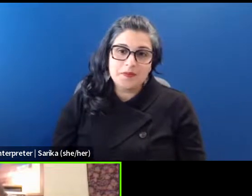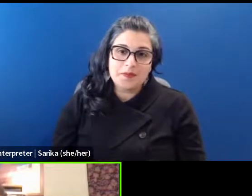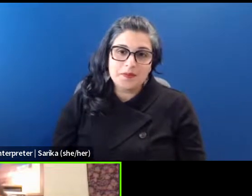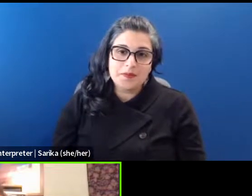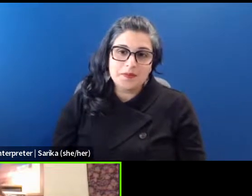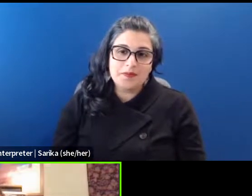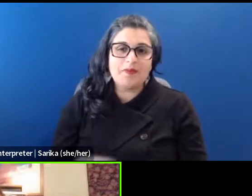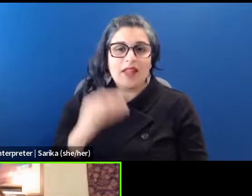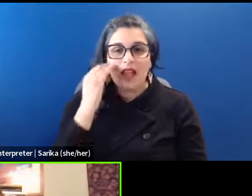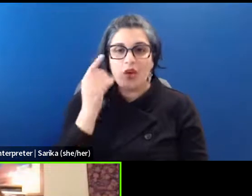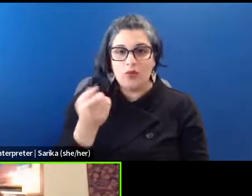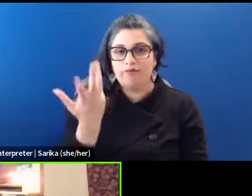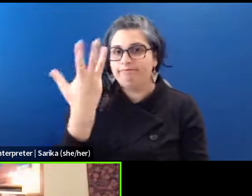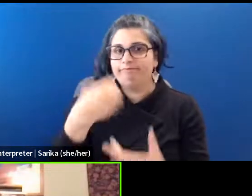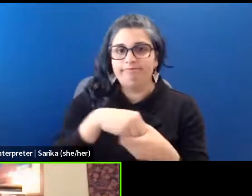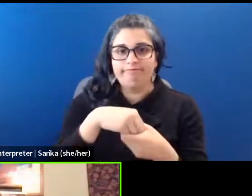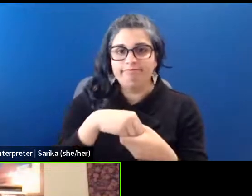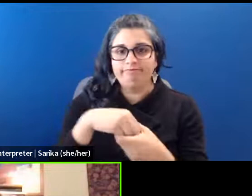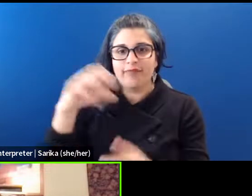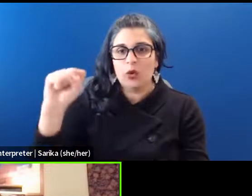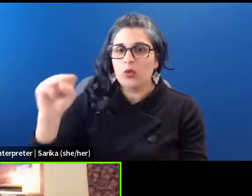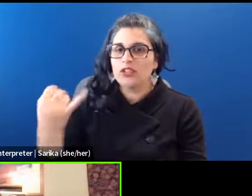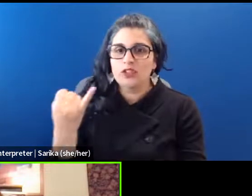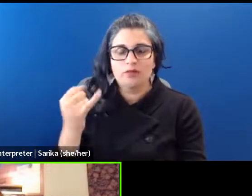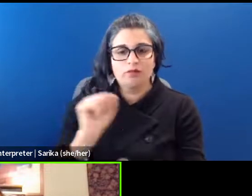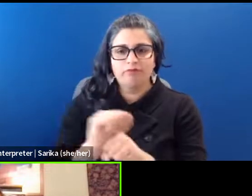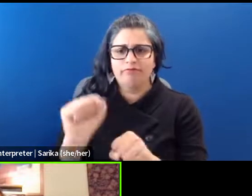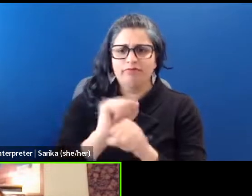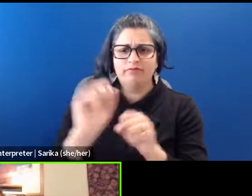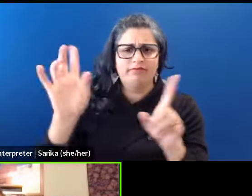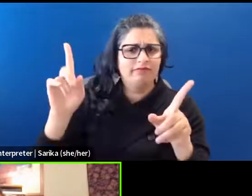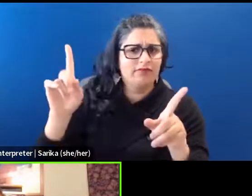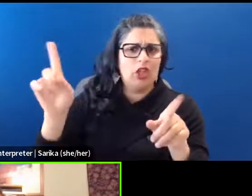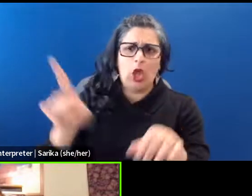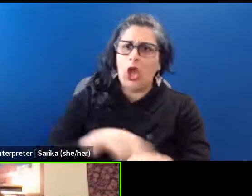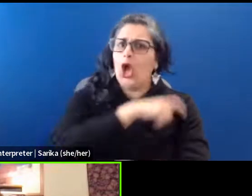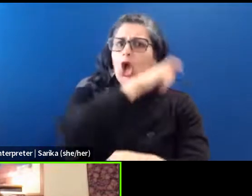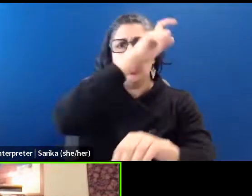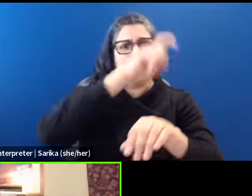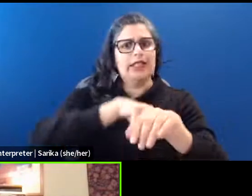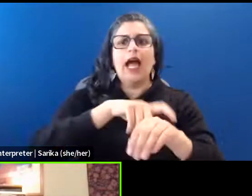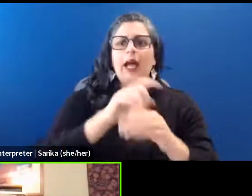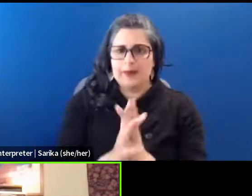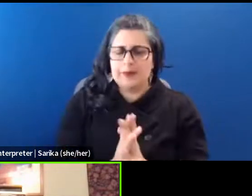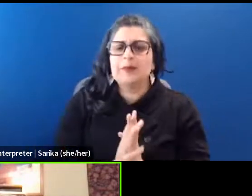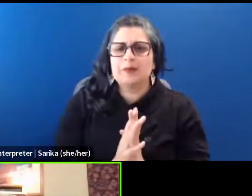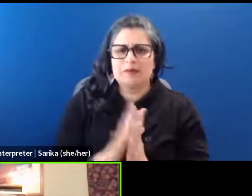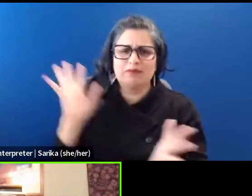I know that you've been involved with social justice work for a very long time.